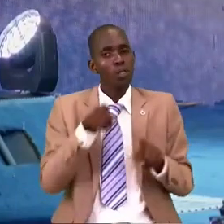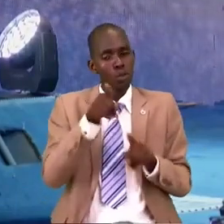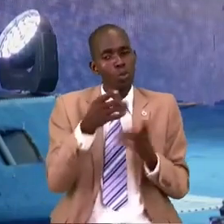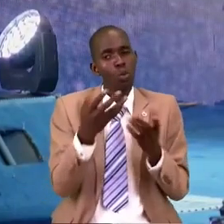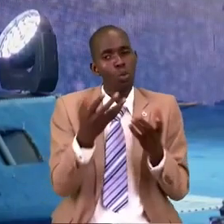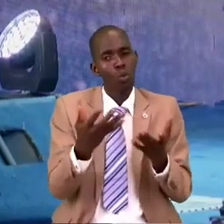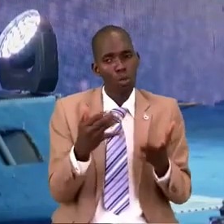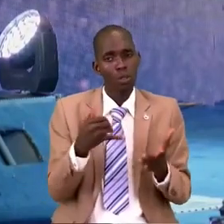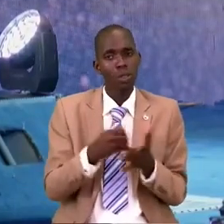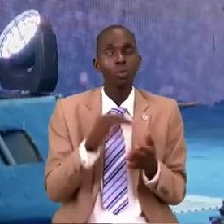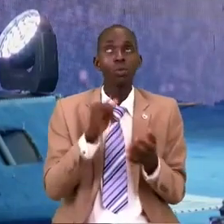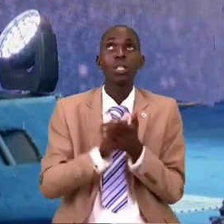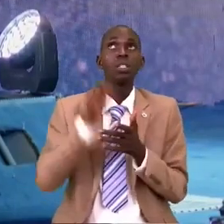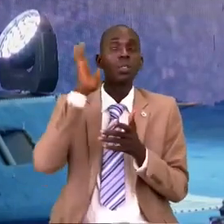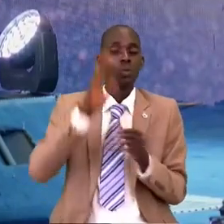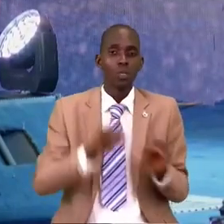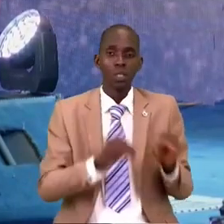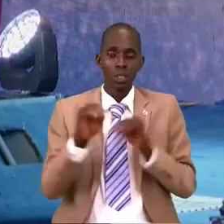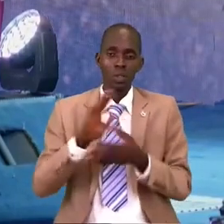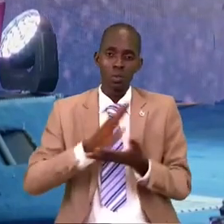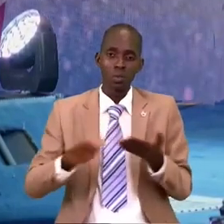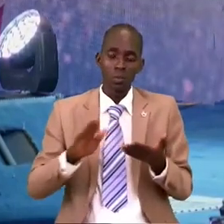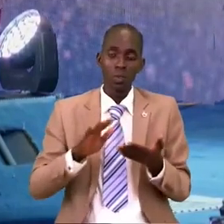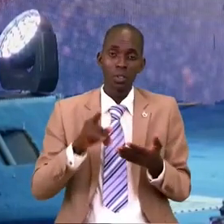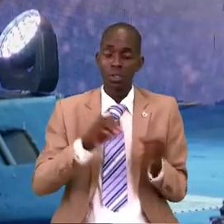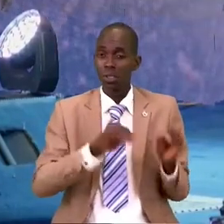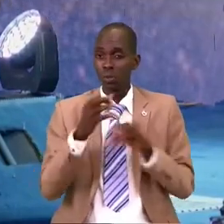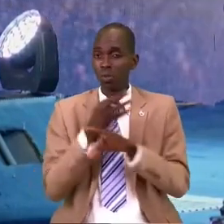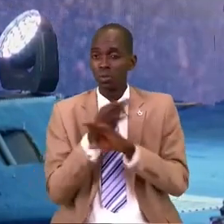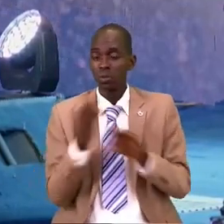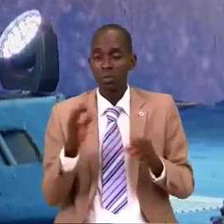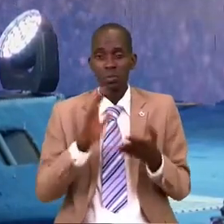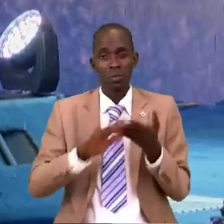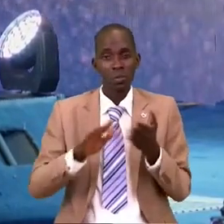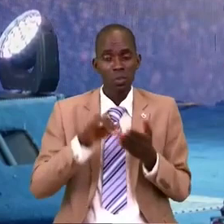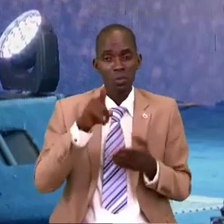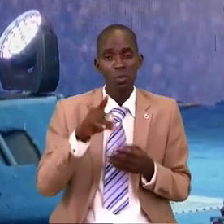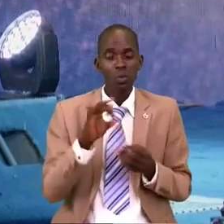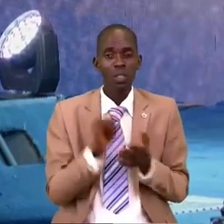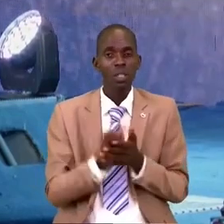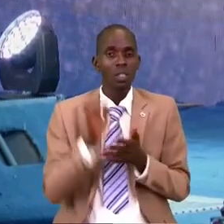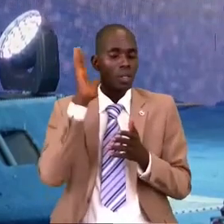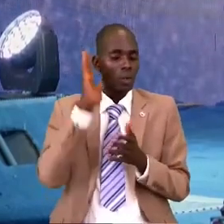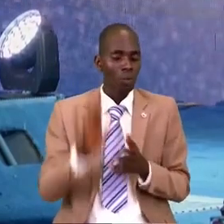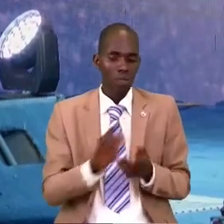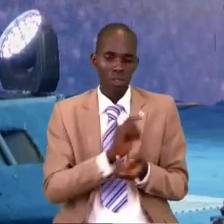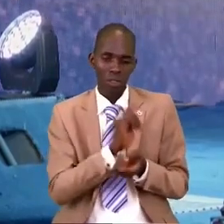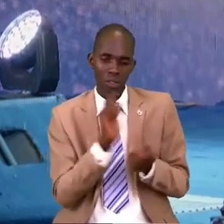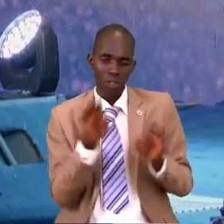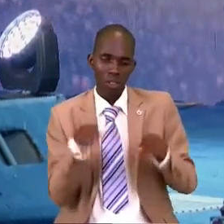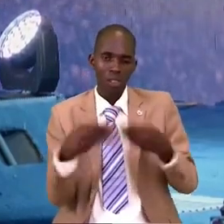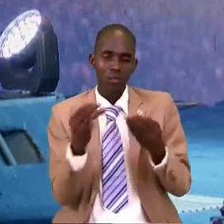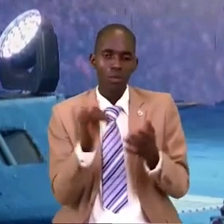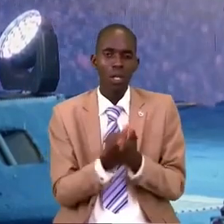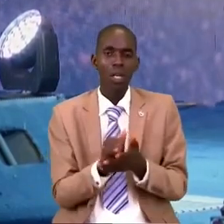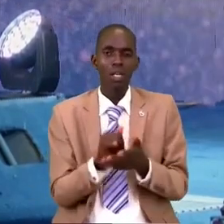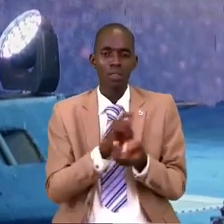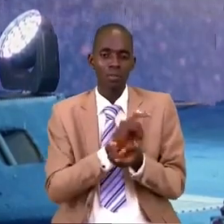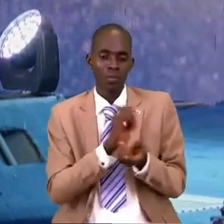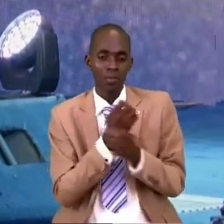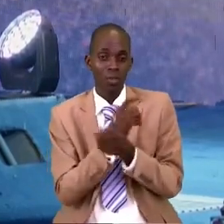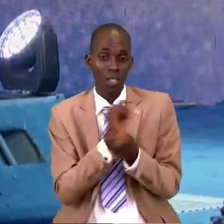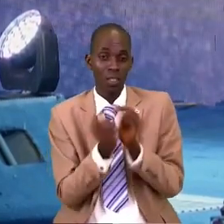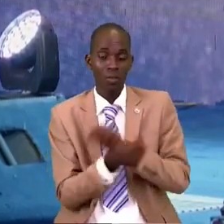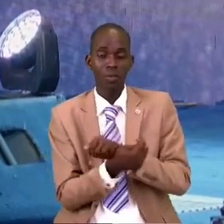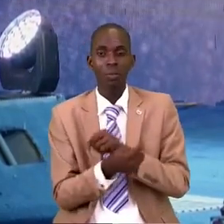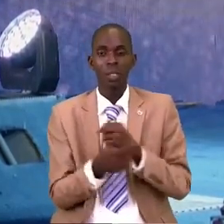a kind of salvation that transforms your life. You need mercy here tonight. You need mercy over there tonight.